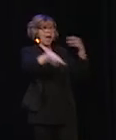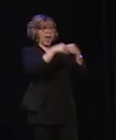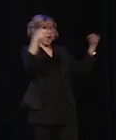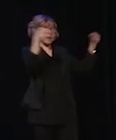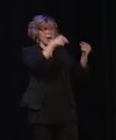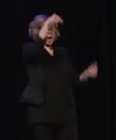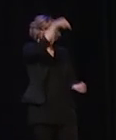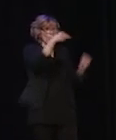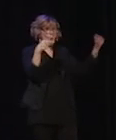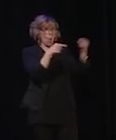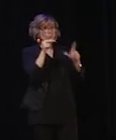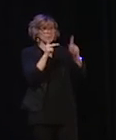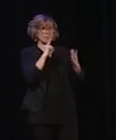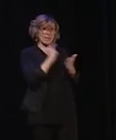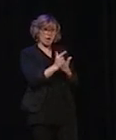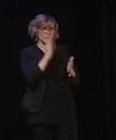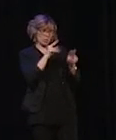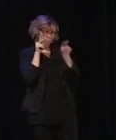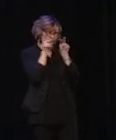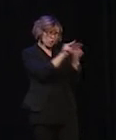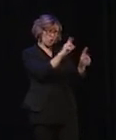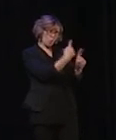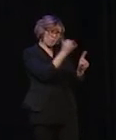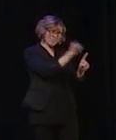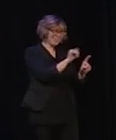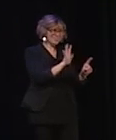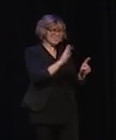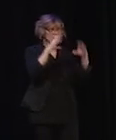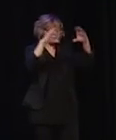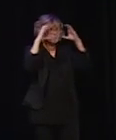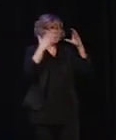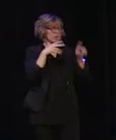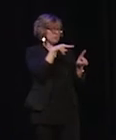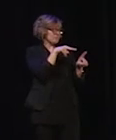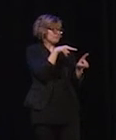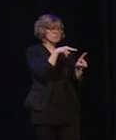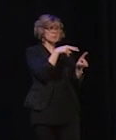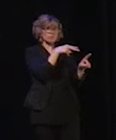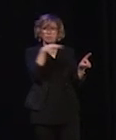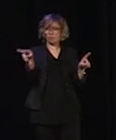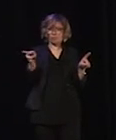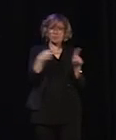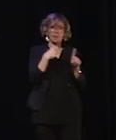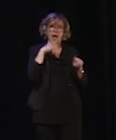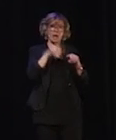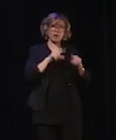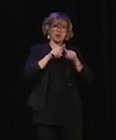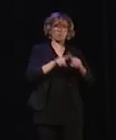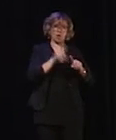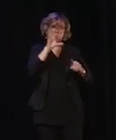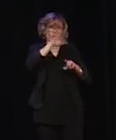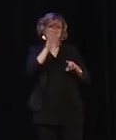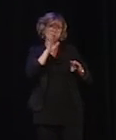player. Like, it would not do a lick of good. All it takes is someone to look away from that to make that a moot point. I can't rely on that, but I can make a strong